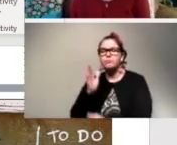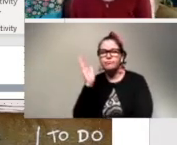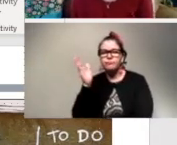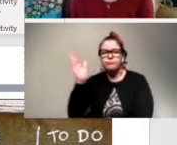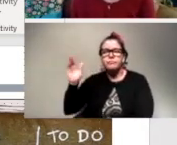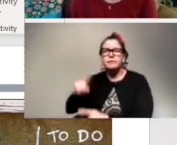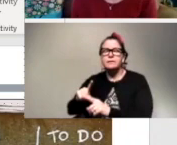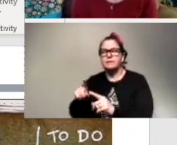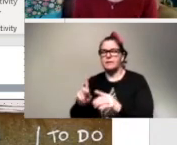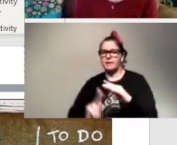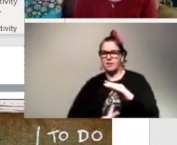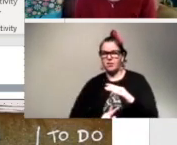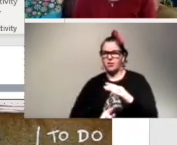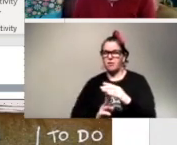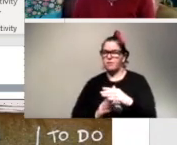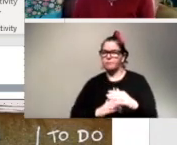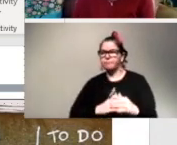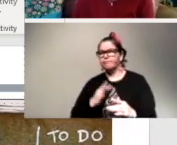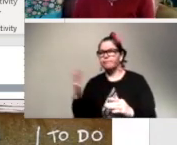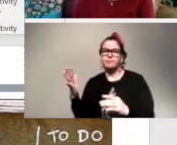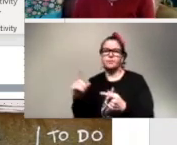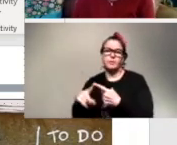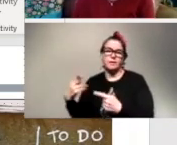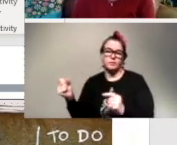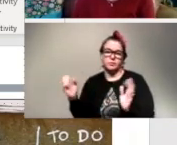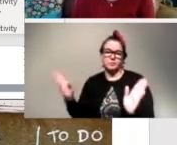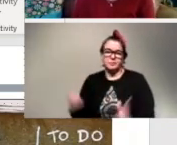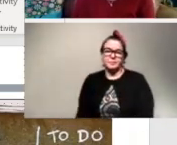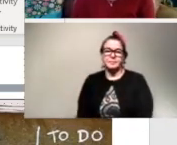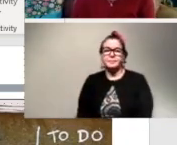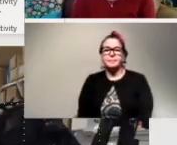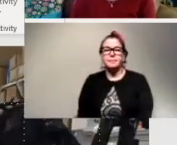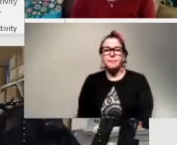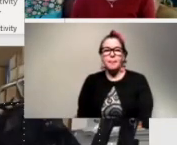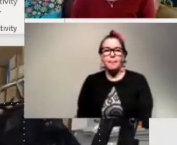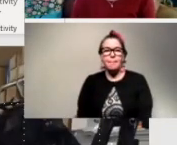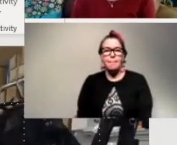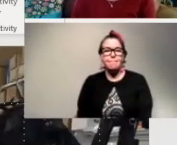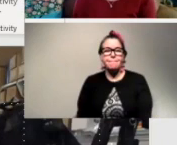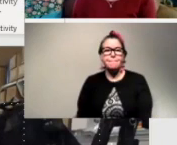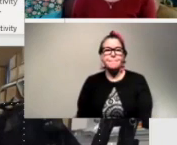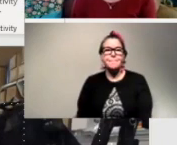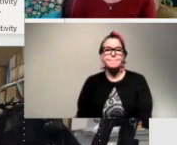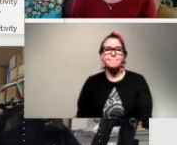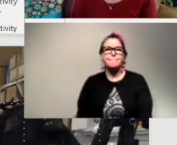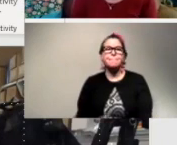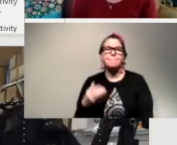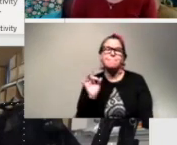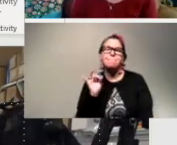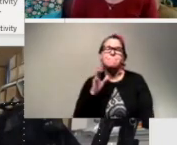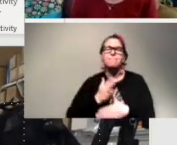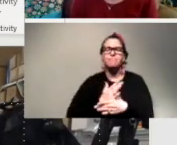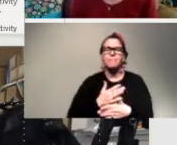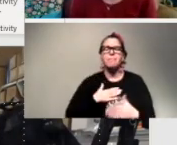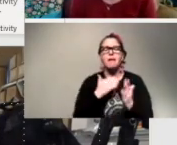from kindergartners all the way up to high school students. So just wanted to share with you sort of a